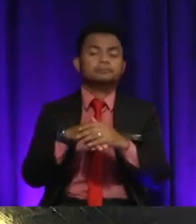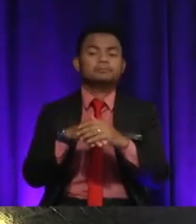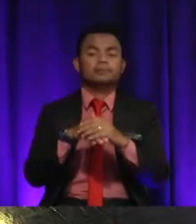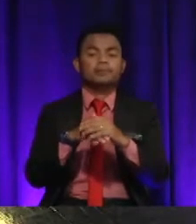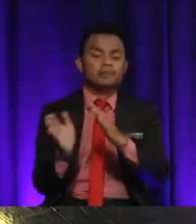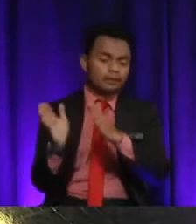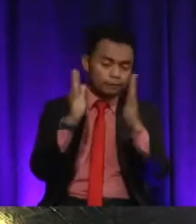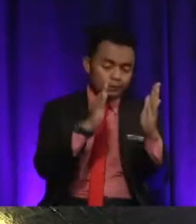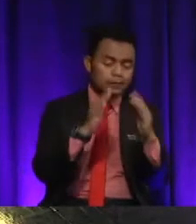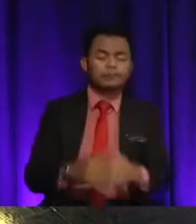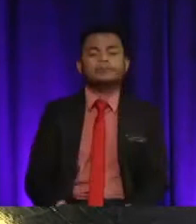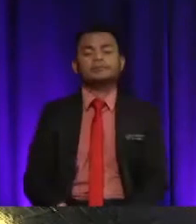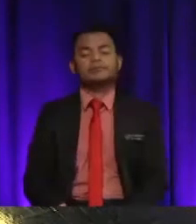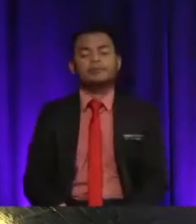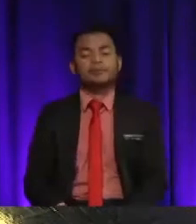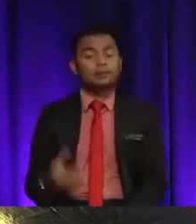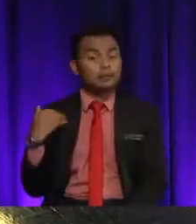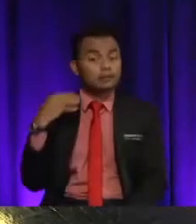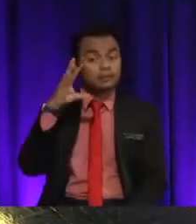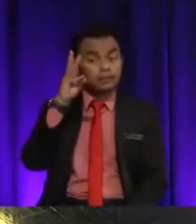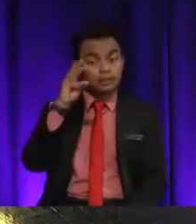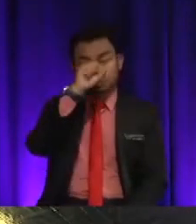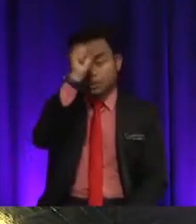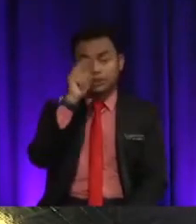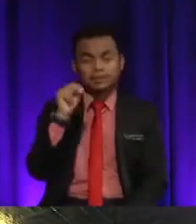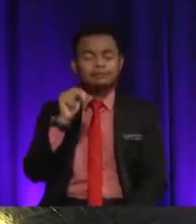Okay, and it's a total of 6 questions.